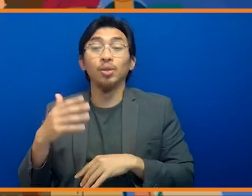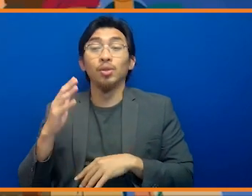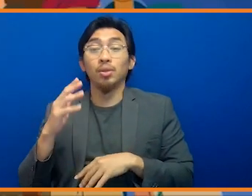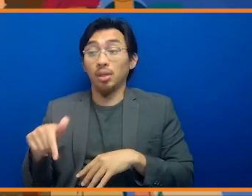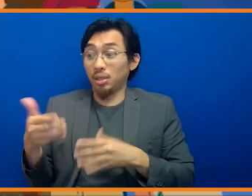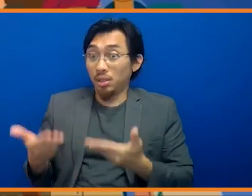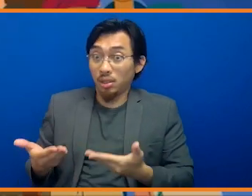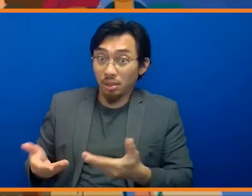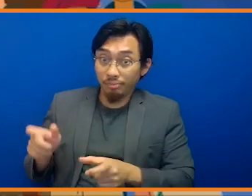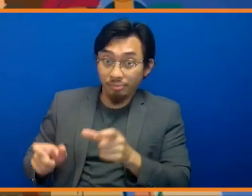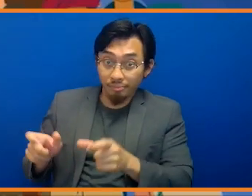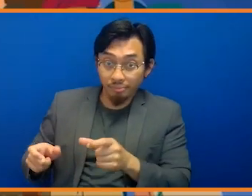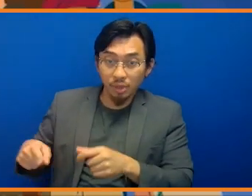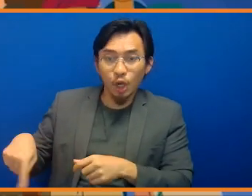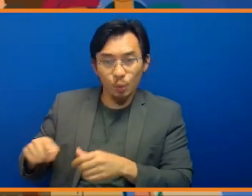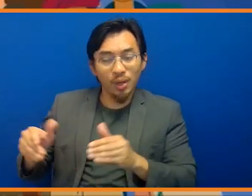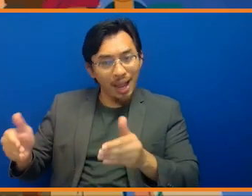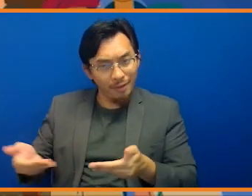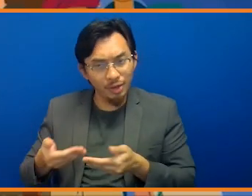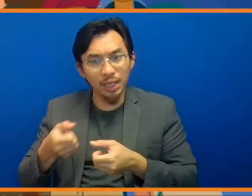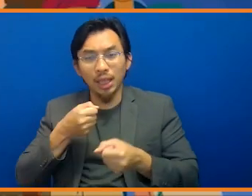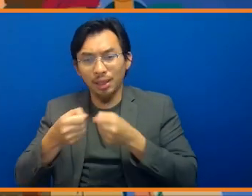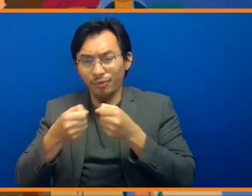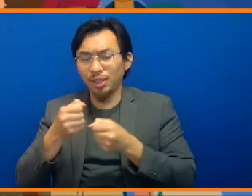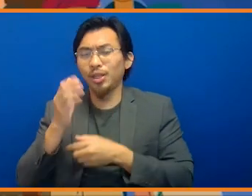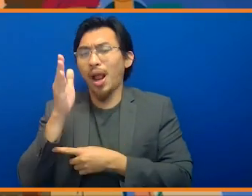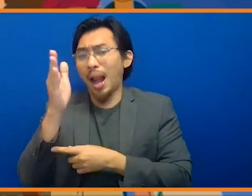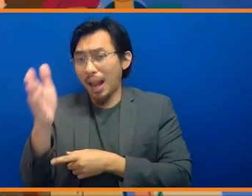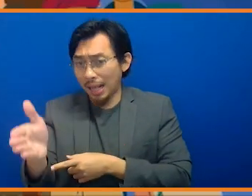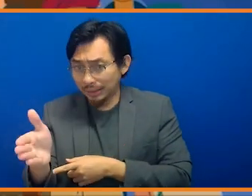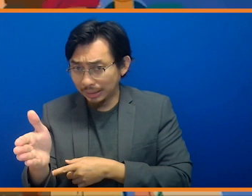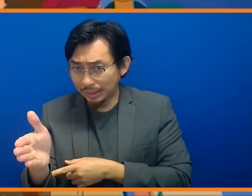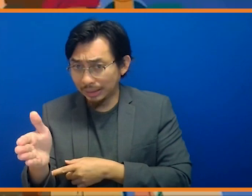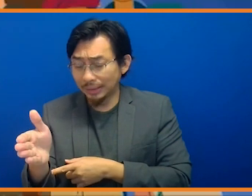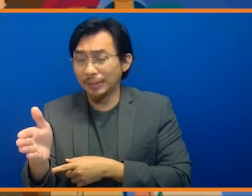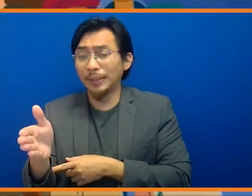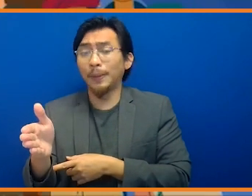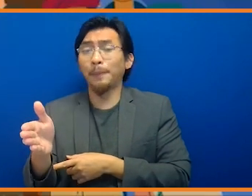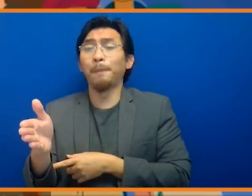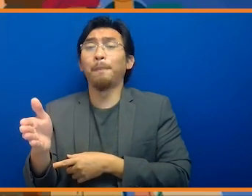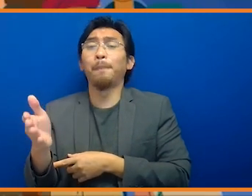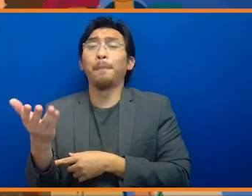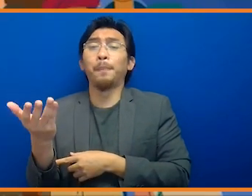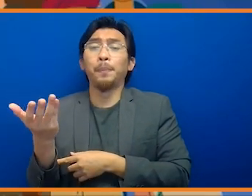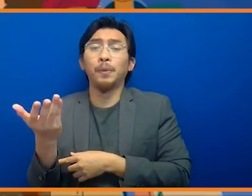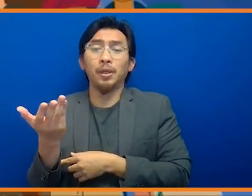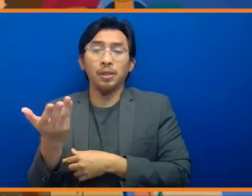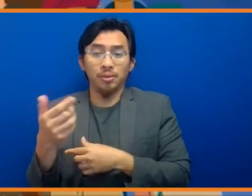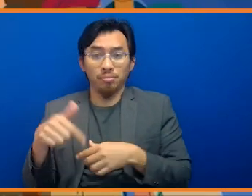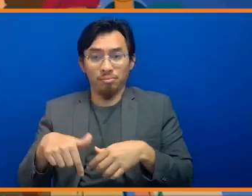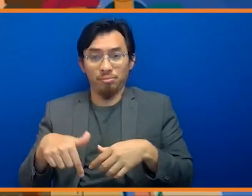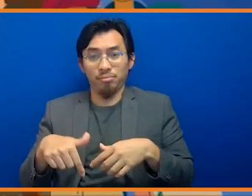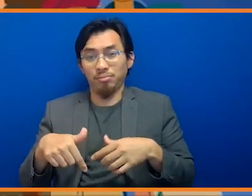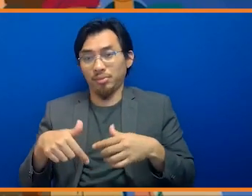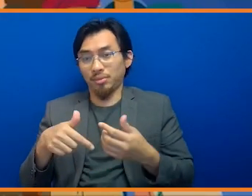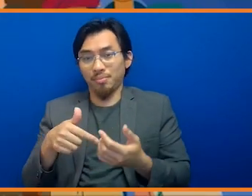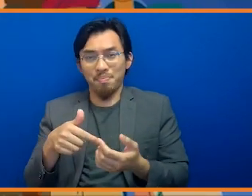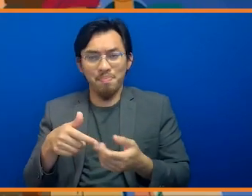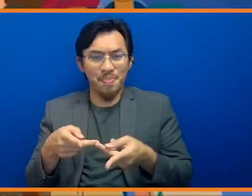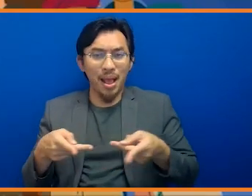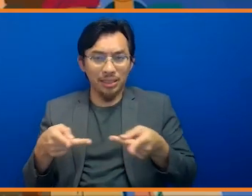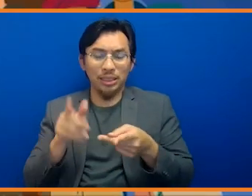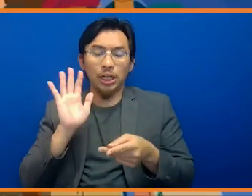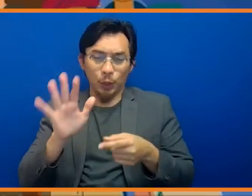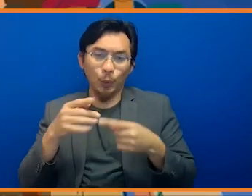on-site participants, you are invited to be interviewed later on. Yeah, the venue will be announced